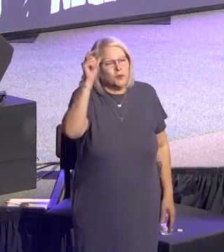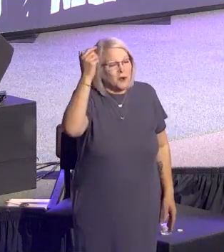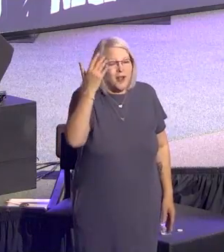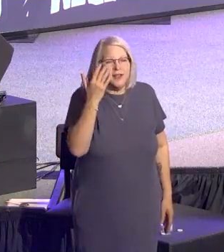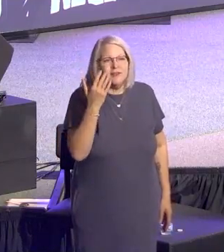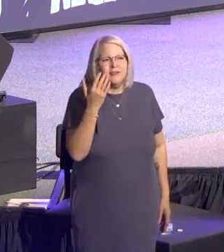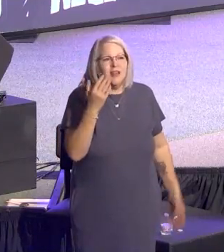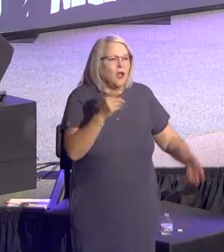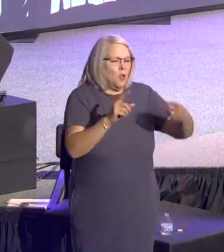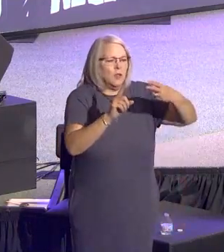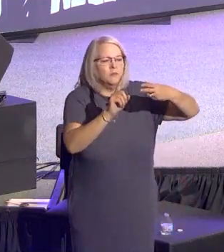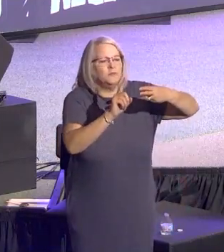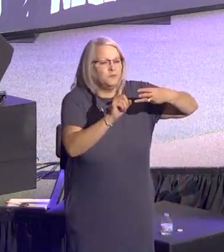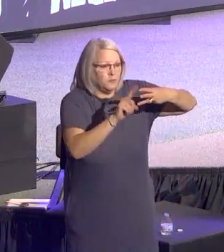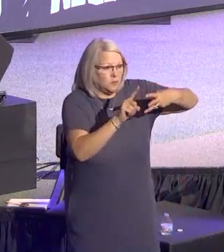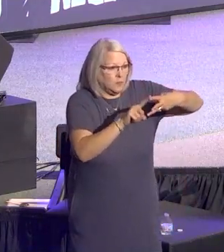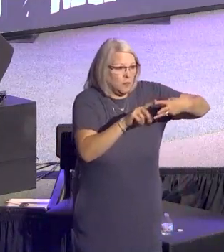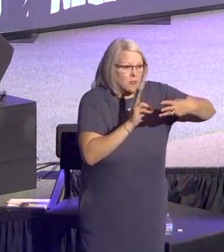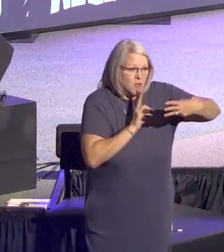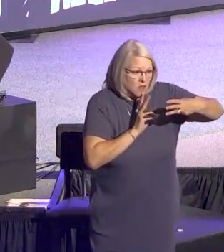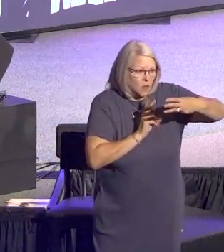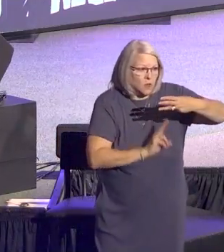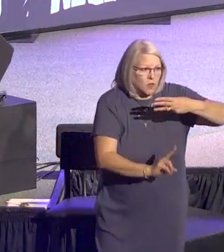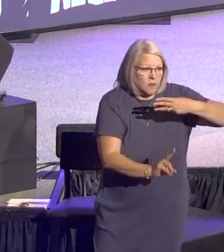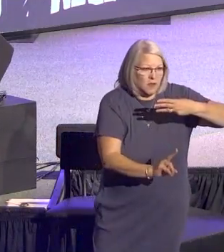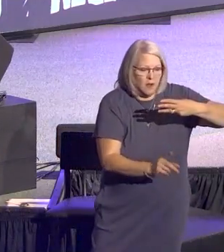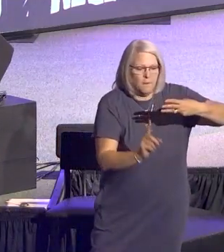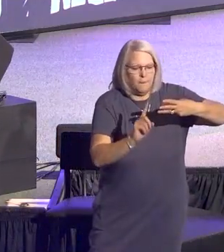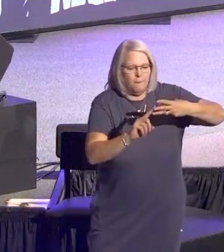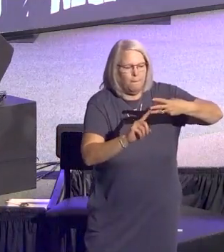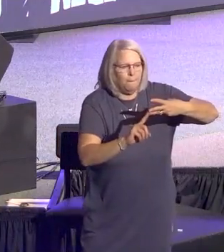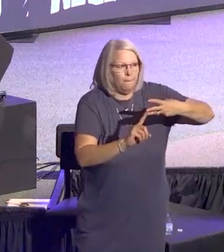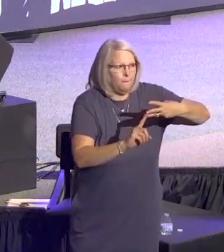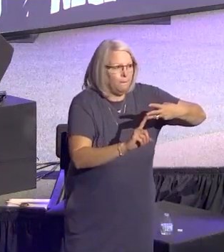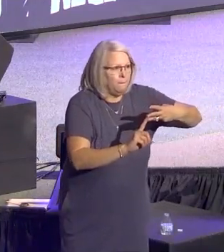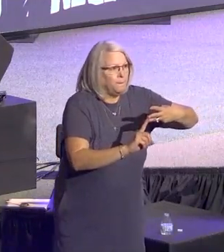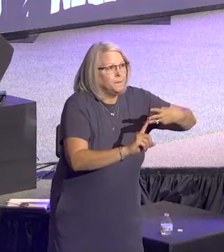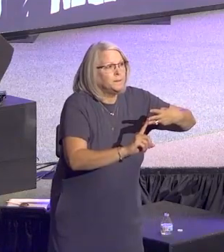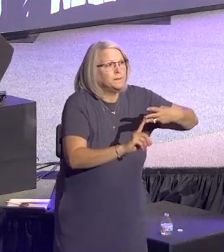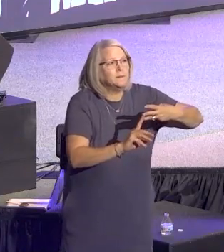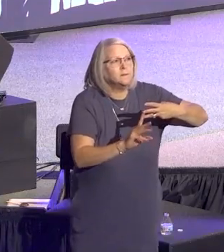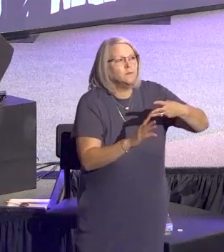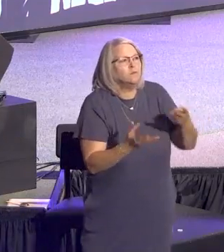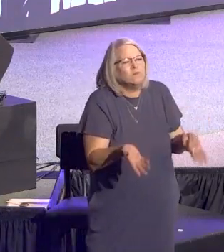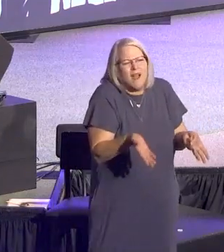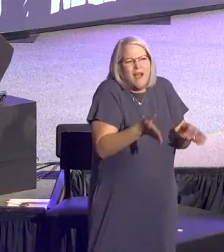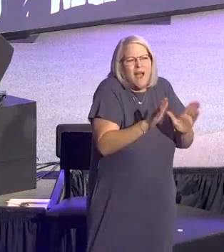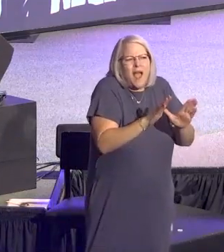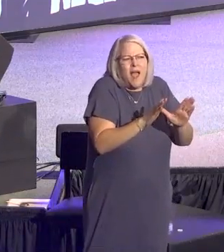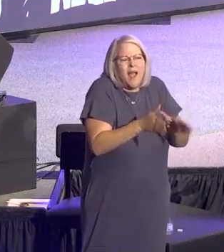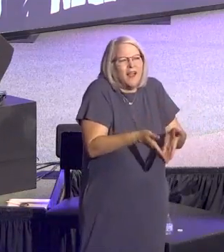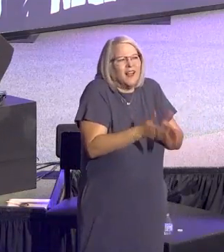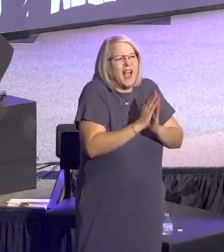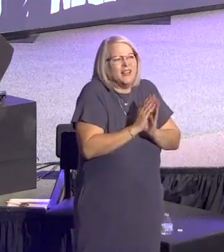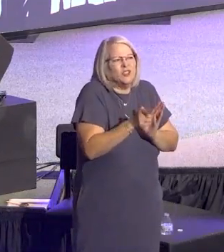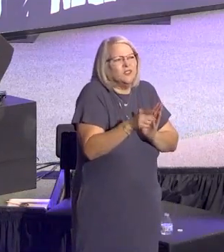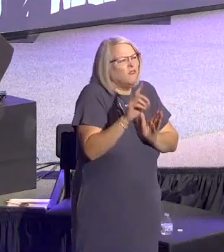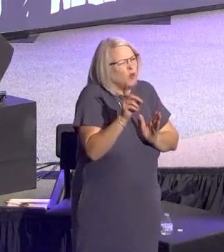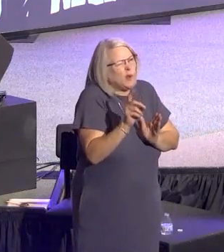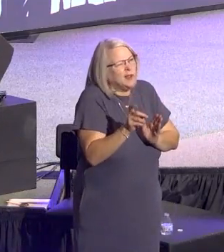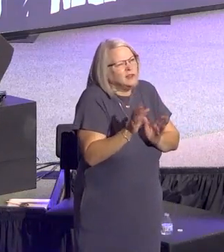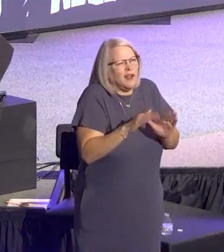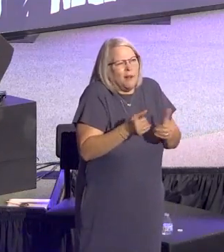That's the first thing, humility. All right, ask yourself that question. How am I doing with humility today, really? Here's the second